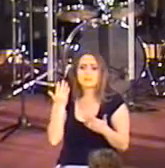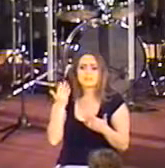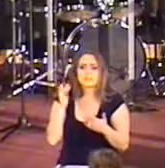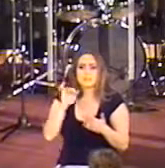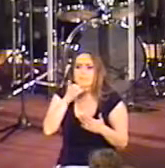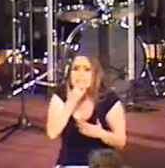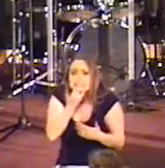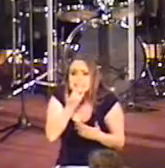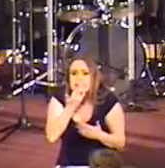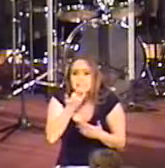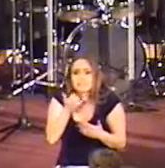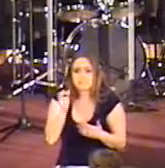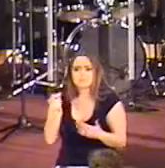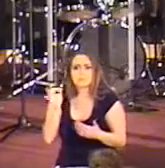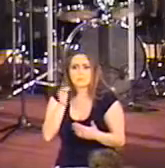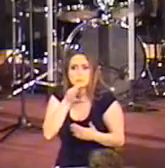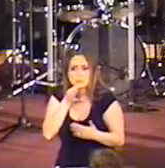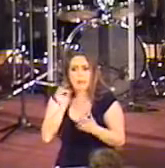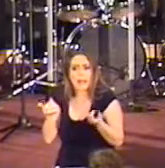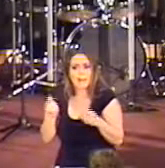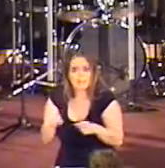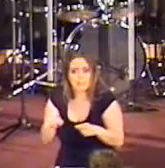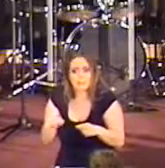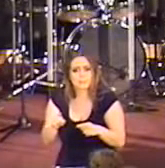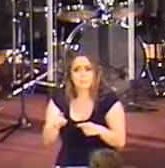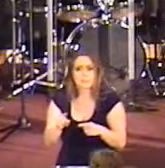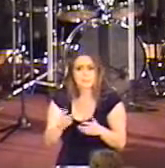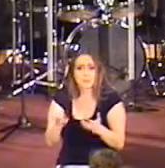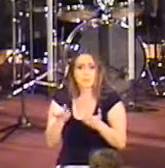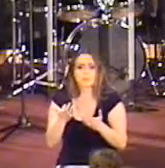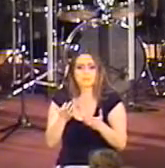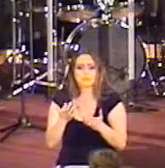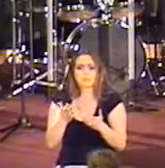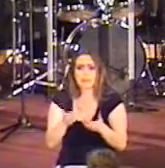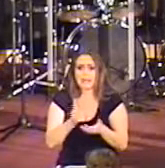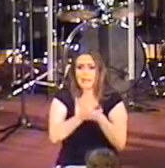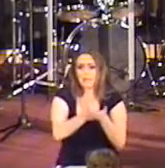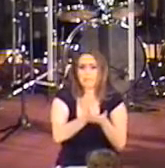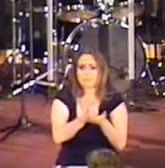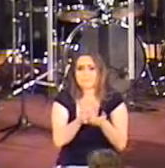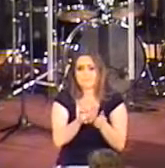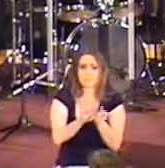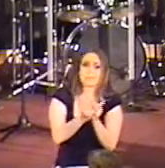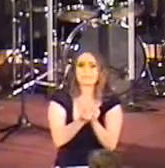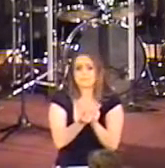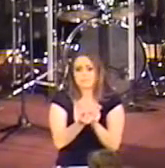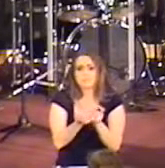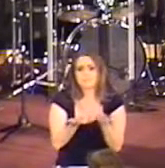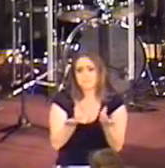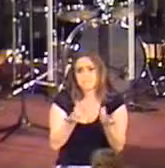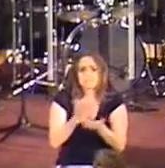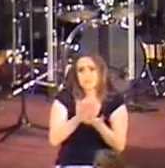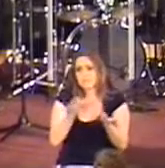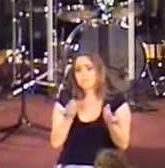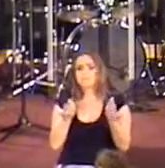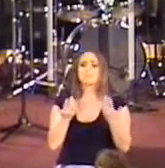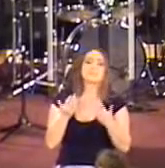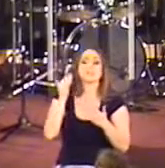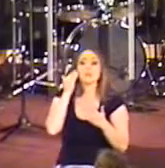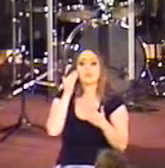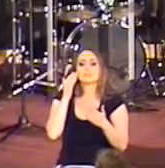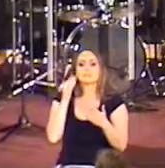you're about to make. And He'd love to head it off. He knows your conscious thoughts. He knows the intention of your heart, maybe before you